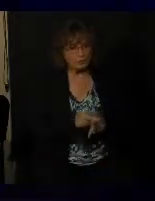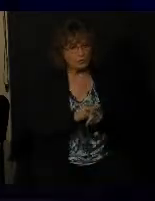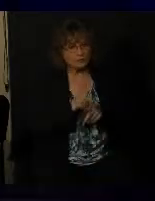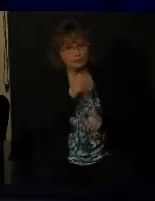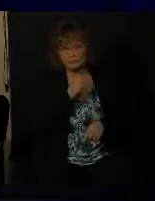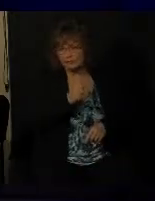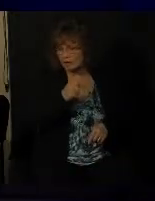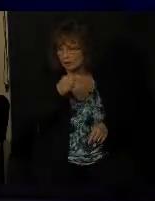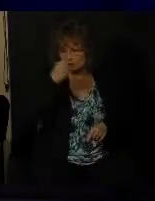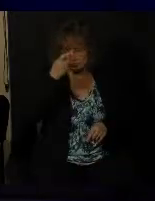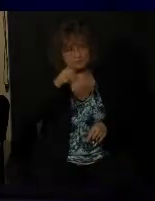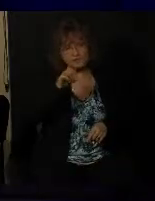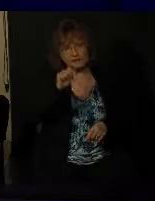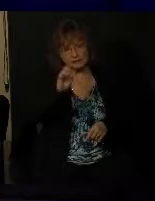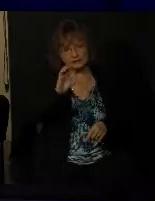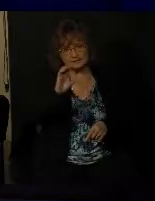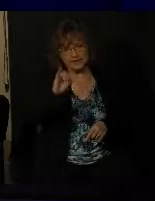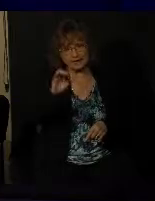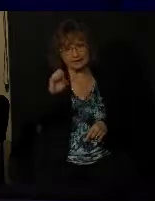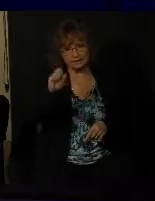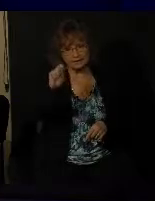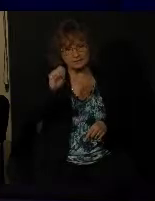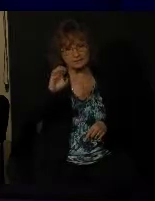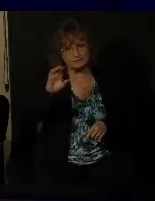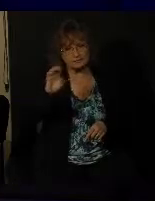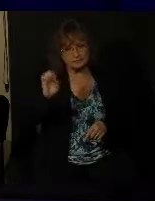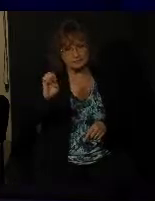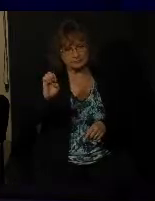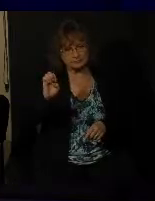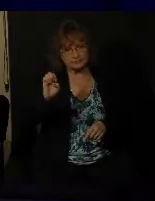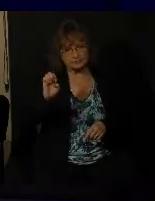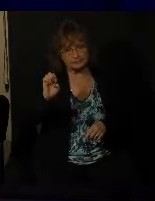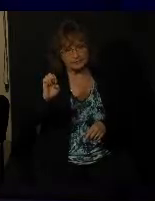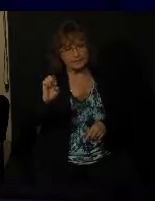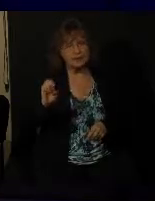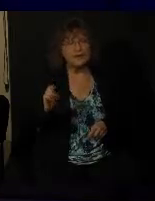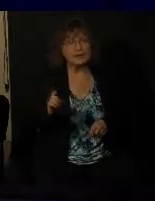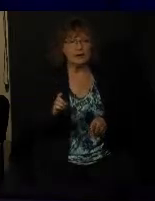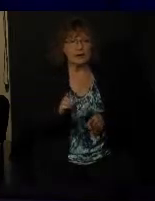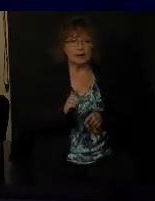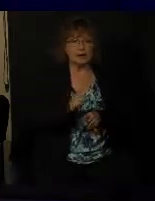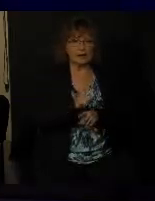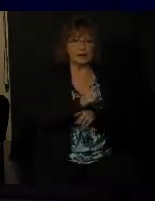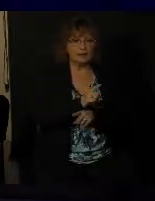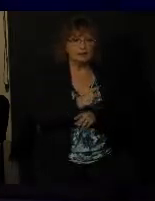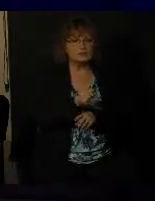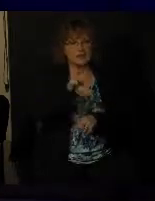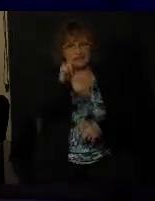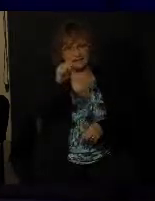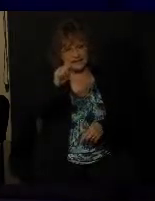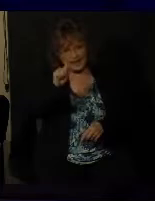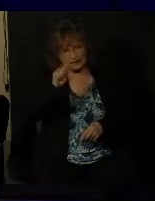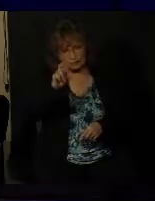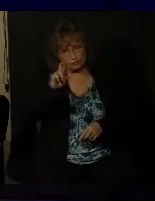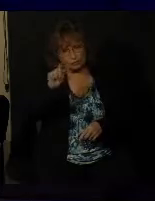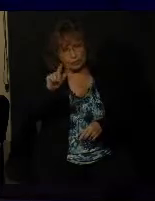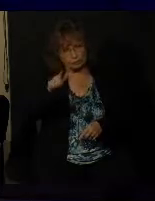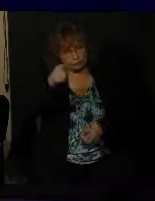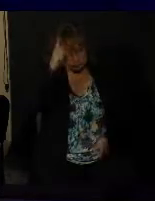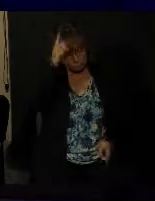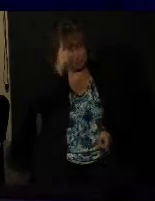natural to believe that God created the universe. But now science offers a more convincing